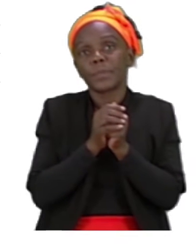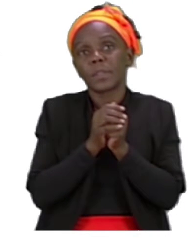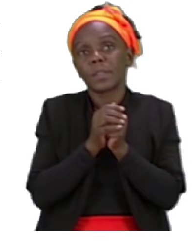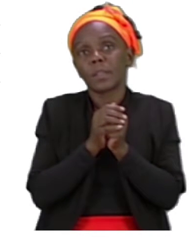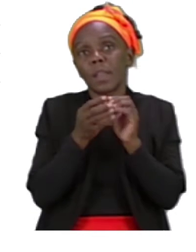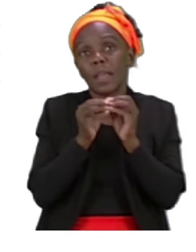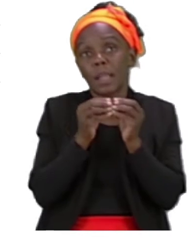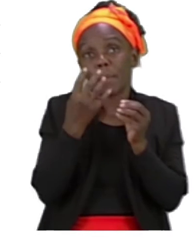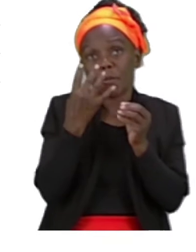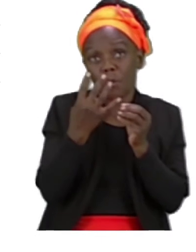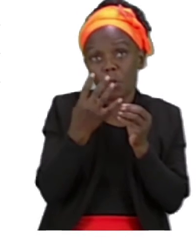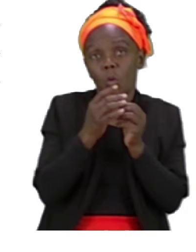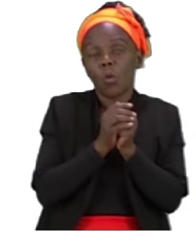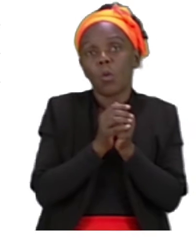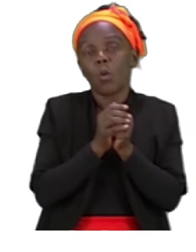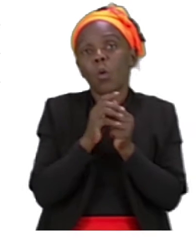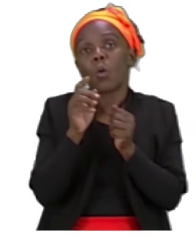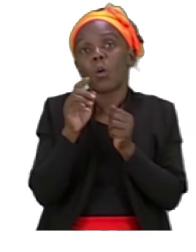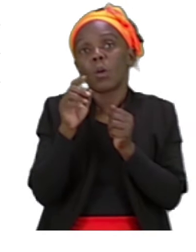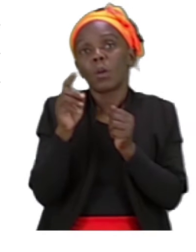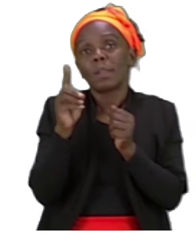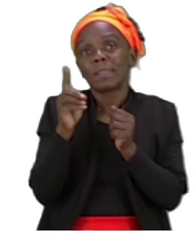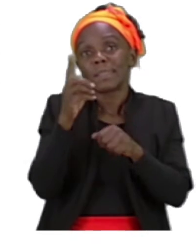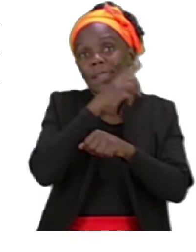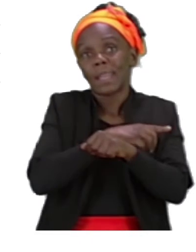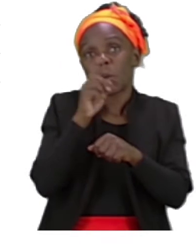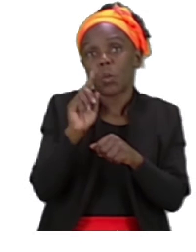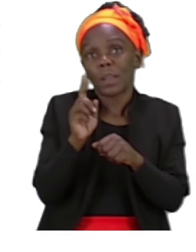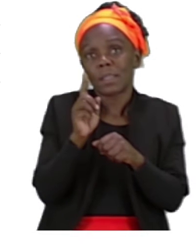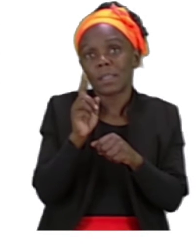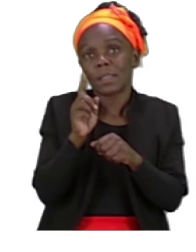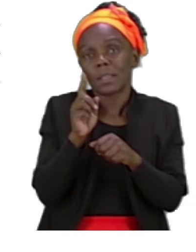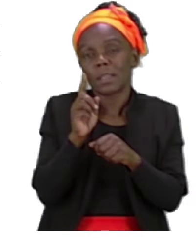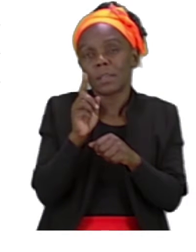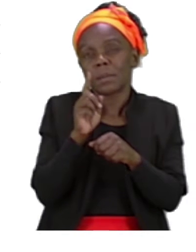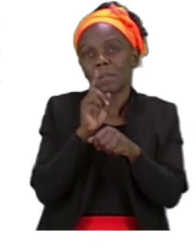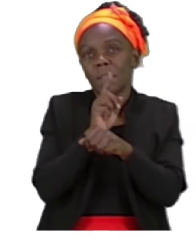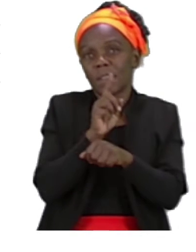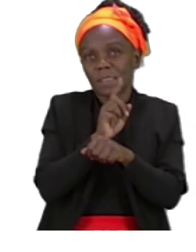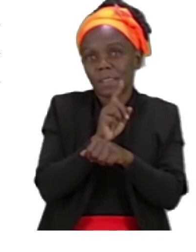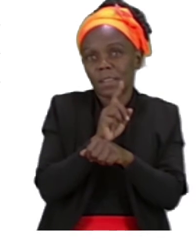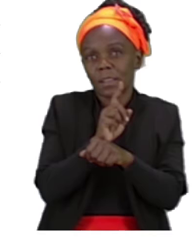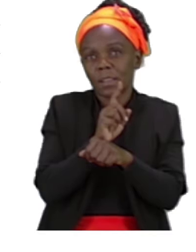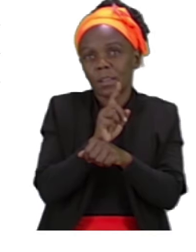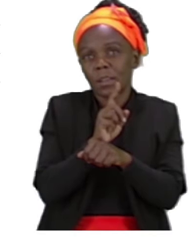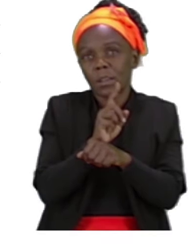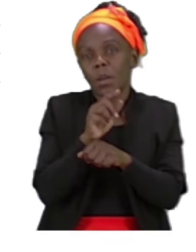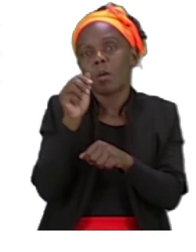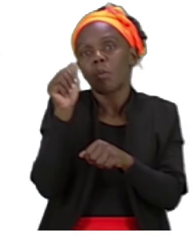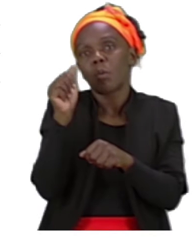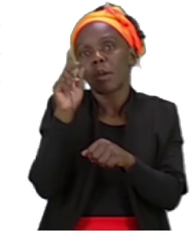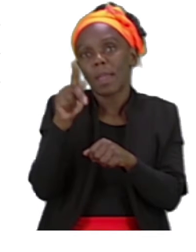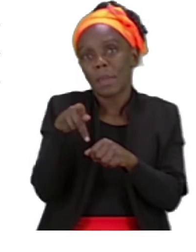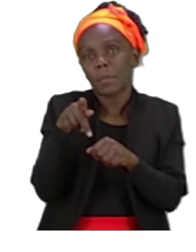says, what day will it be on the 1st of April? Now, just like how